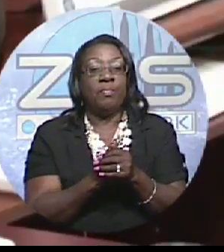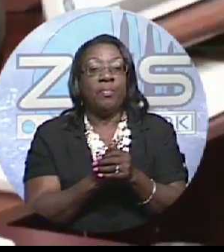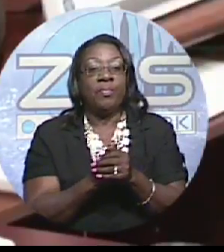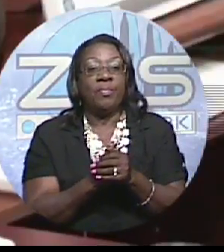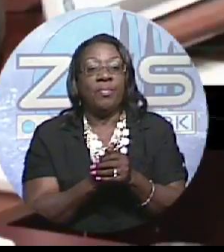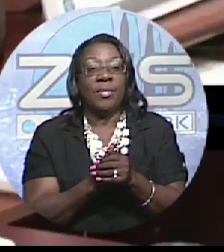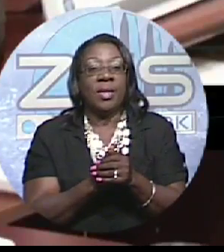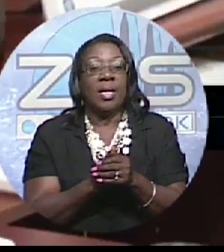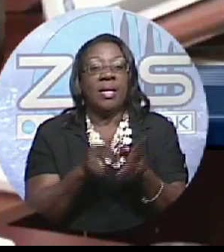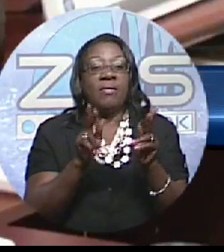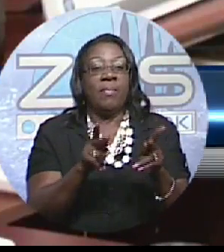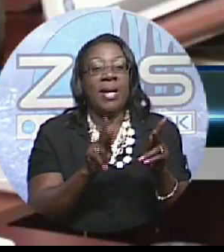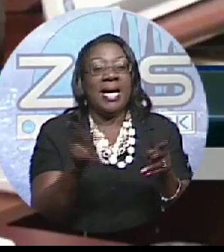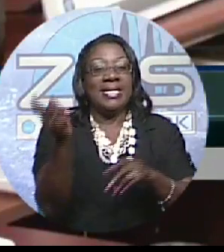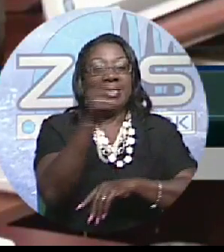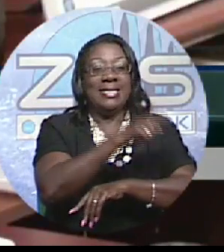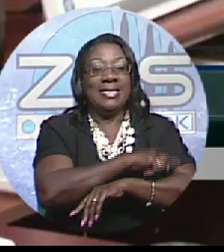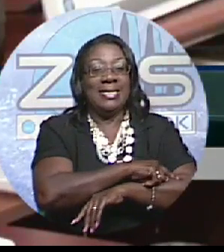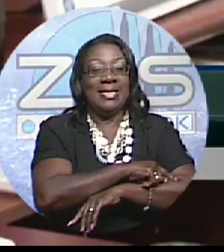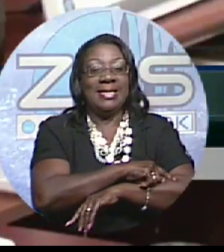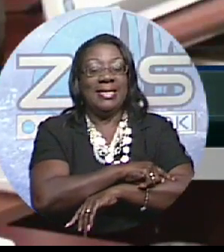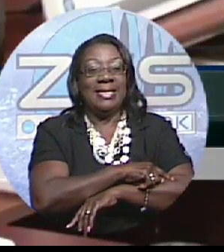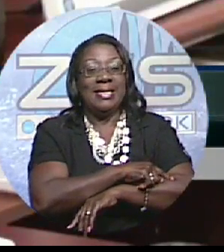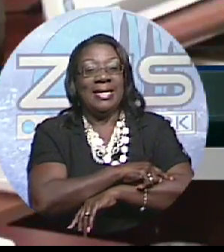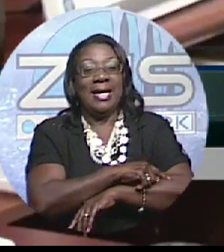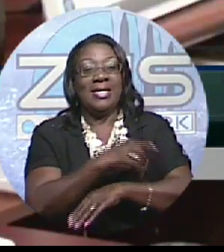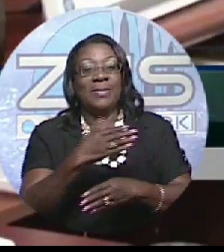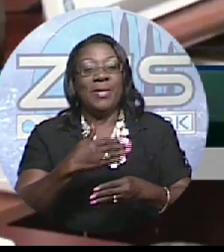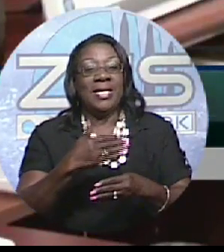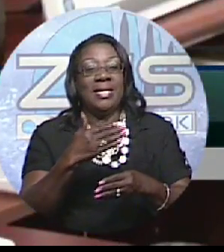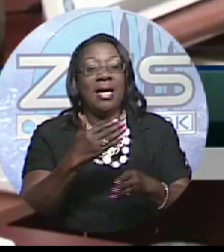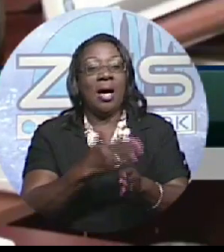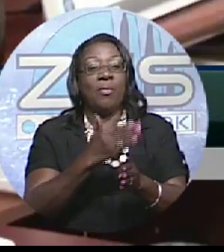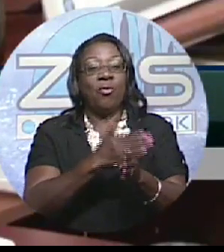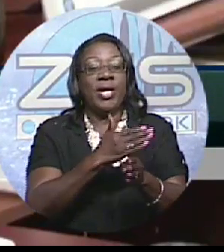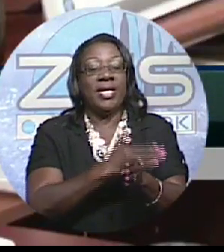Plan today has been abated a bit because